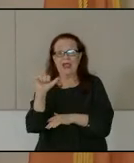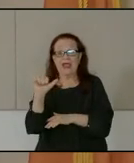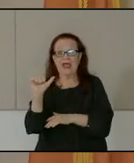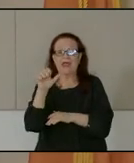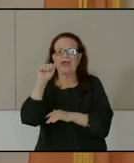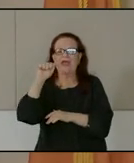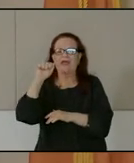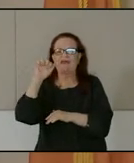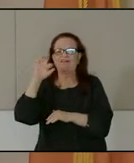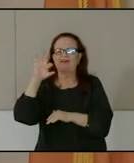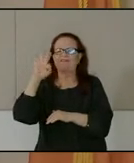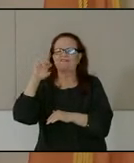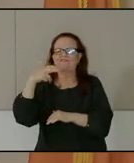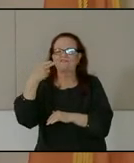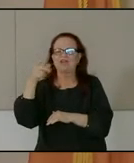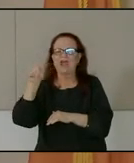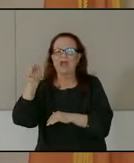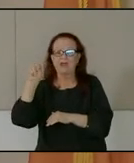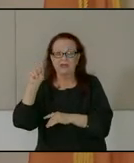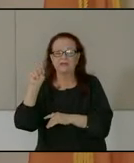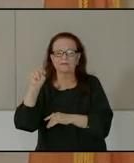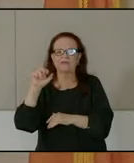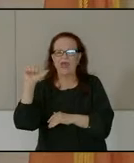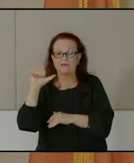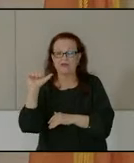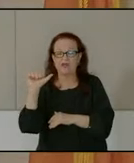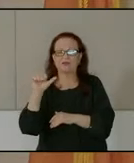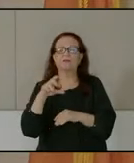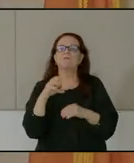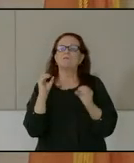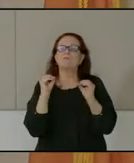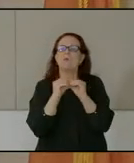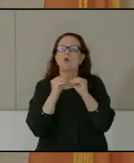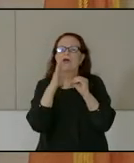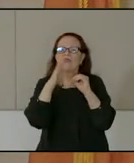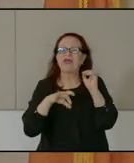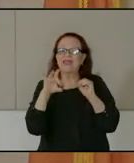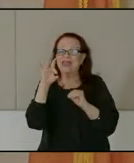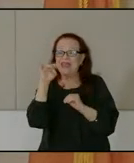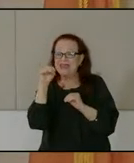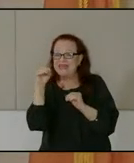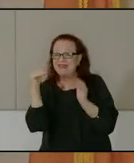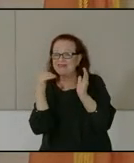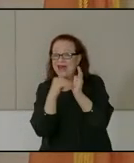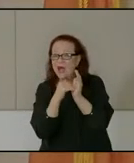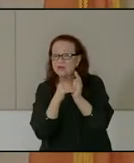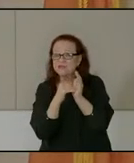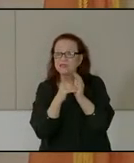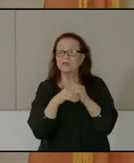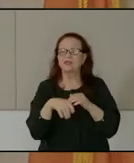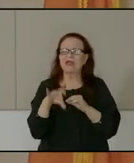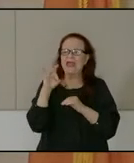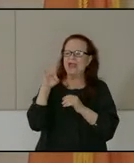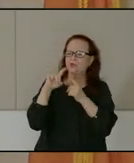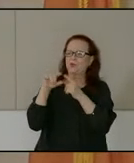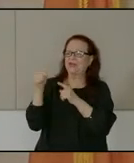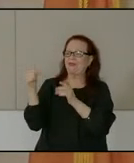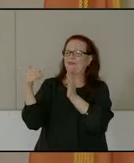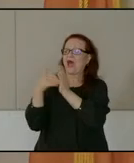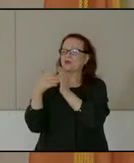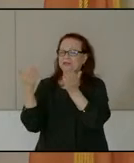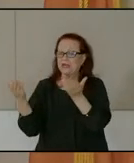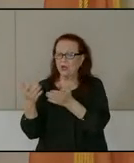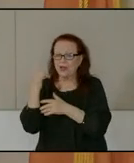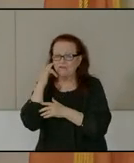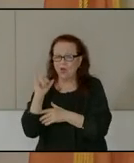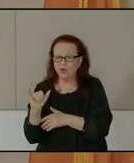have come in, you know, throughout the country, maybe more than 80,000, something like 8,000 to 10,000 in California, and then we have our share